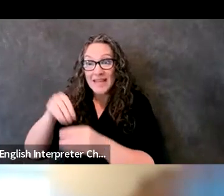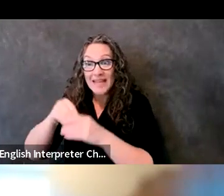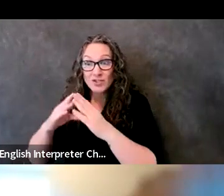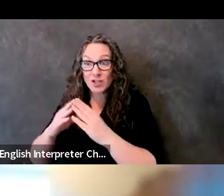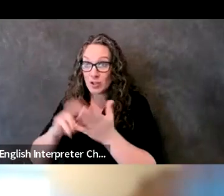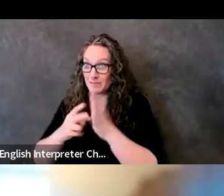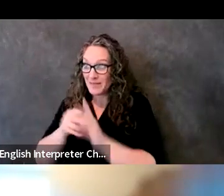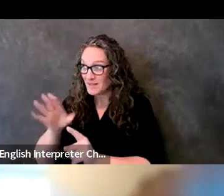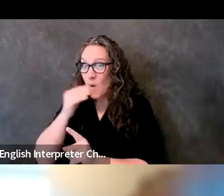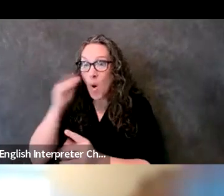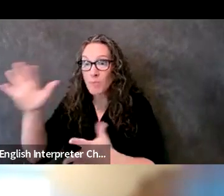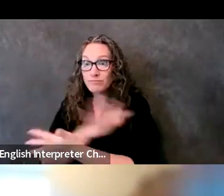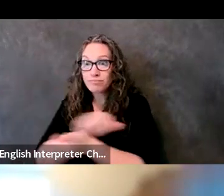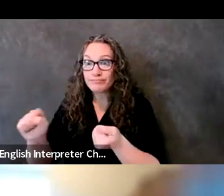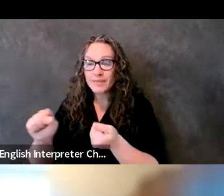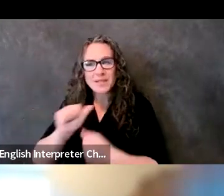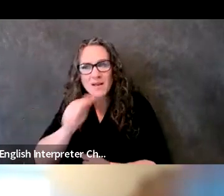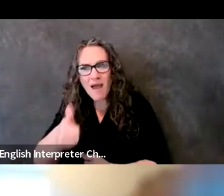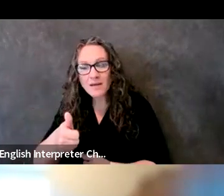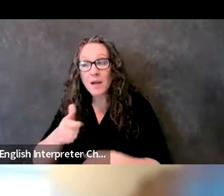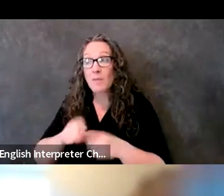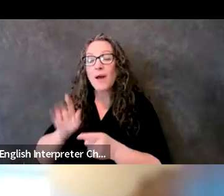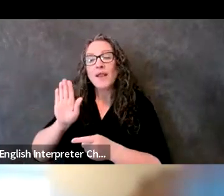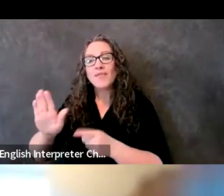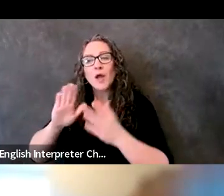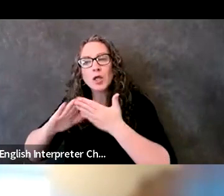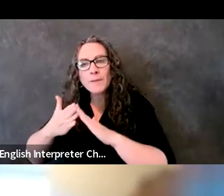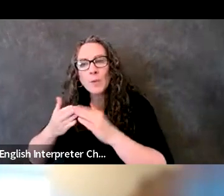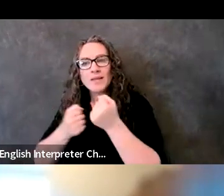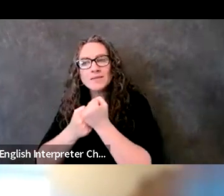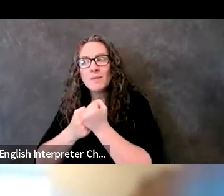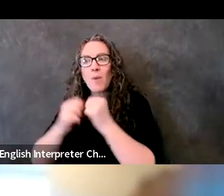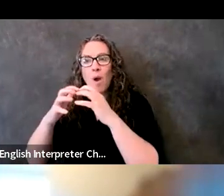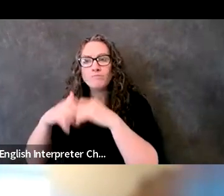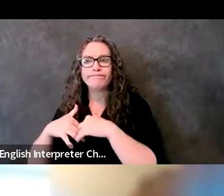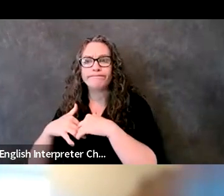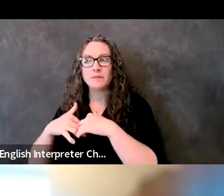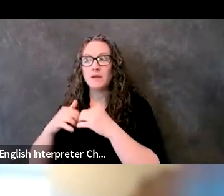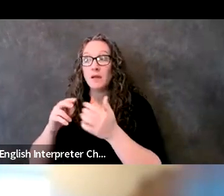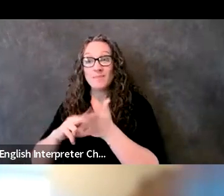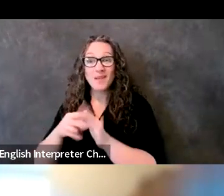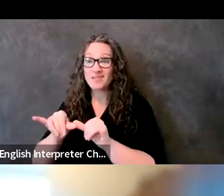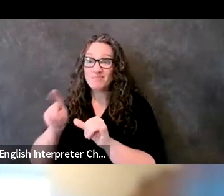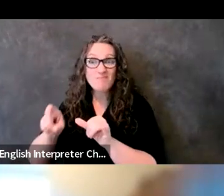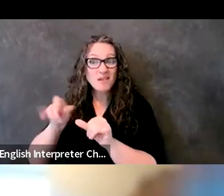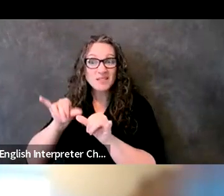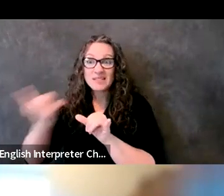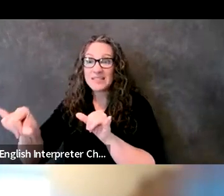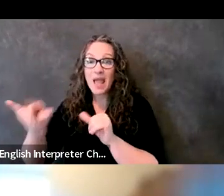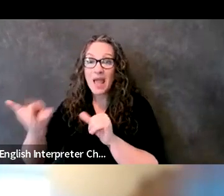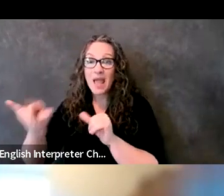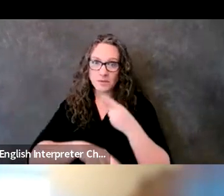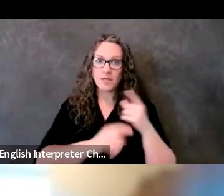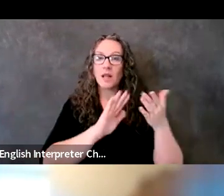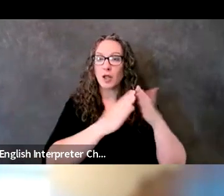community support is down, they're in our shelters until the community recovers. And I think that's a piece we miss often, but